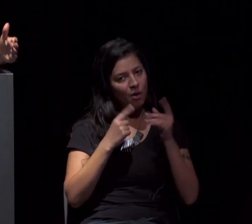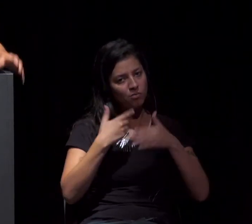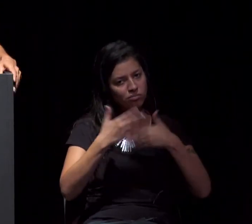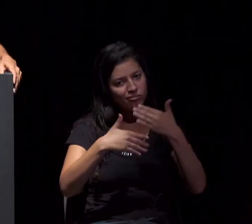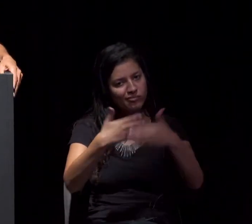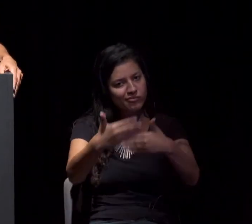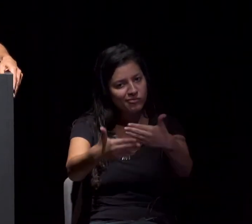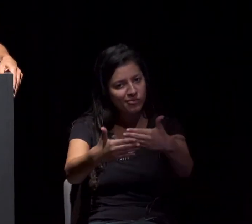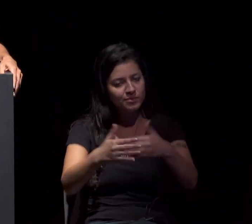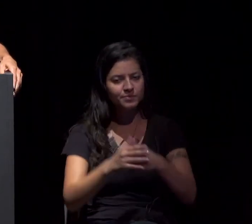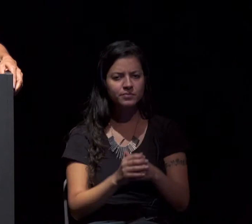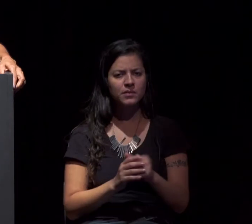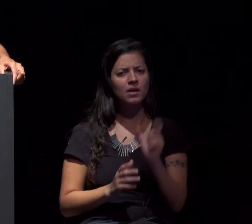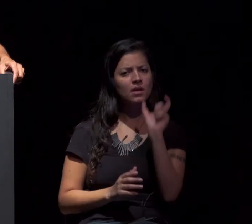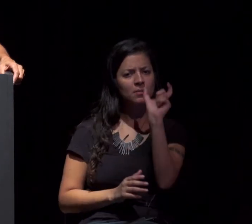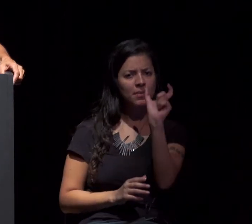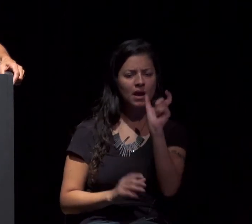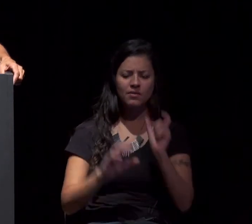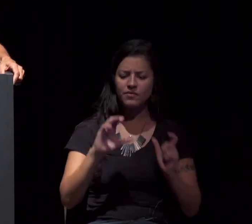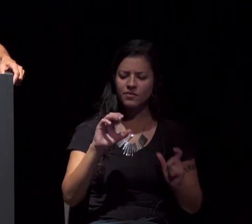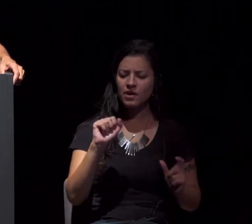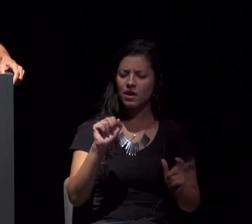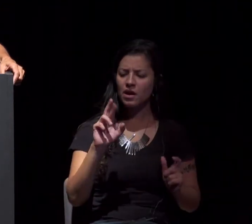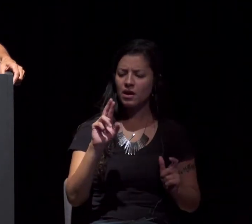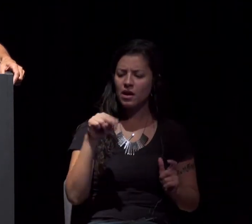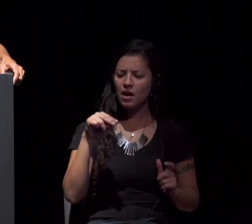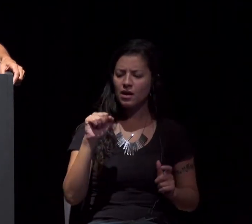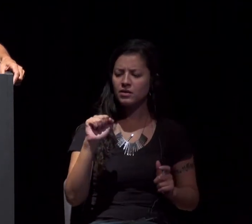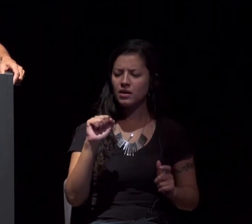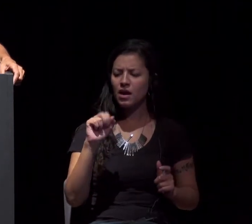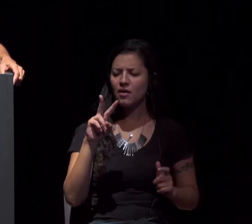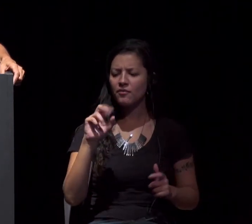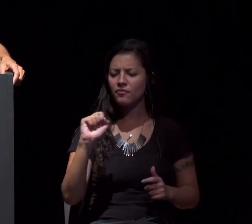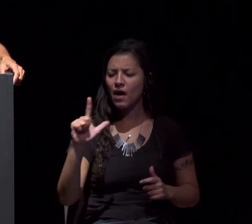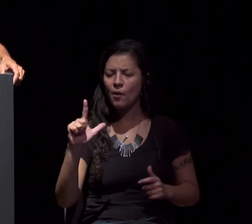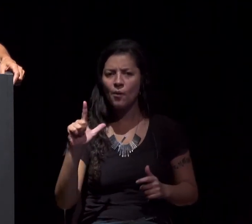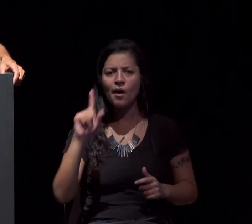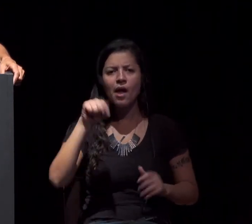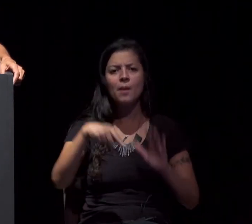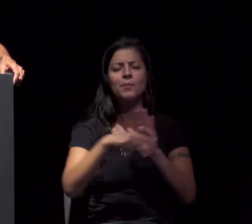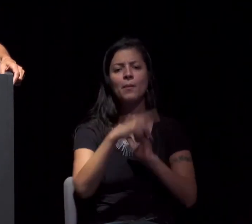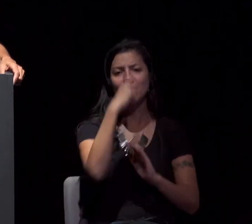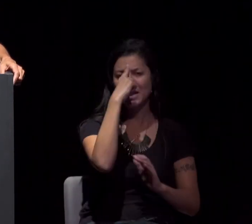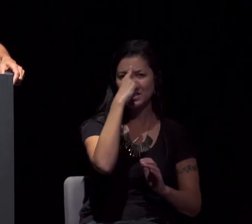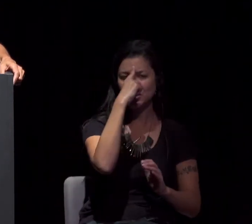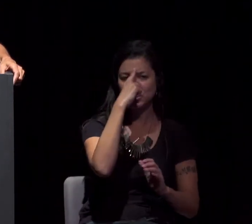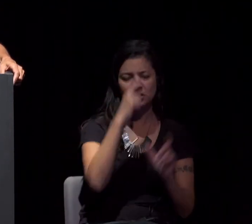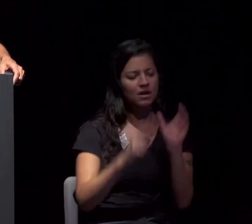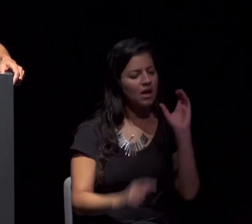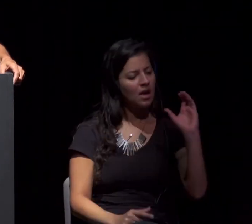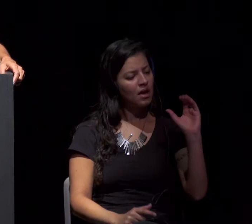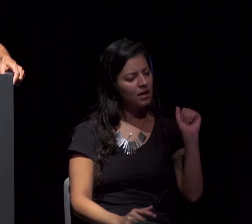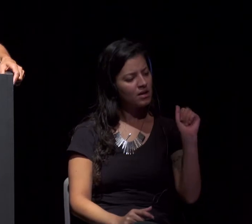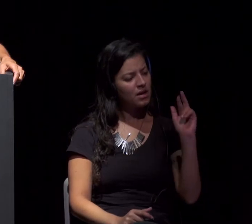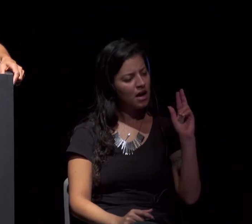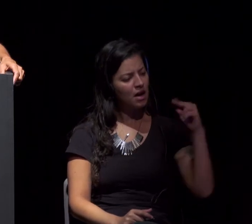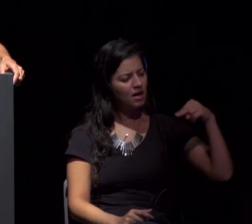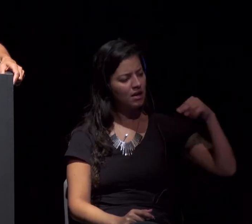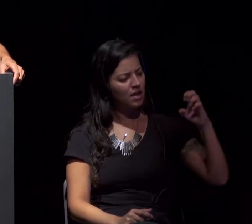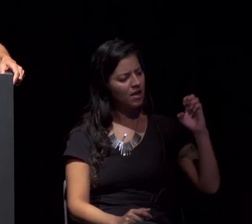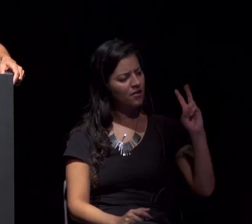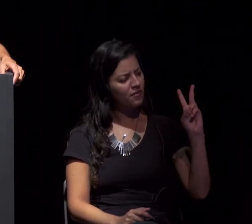word, that is, stems from the Latin carne levare, farewell to the flesh. In the introduction to